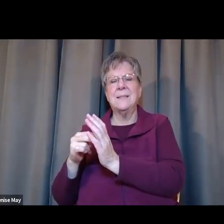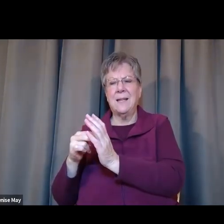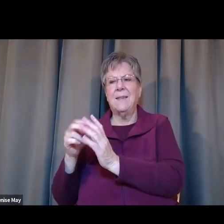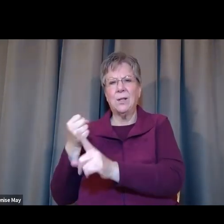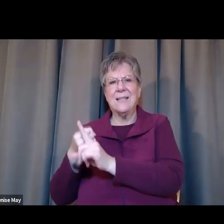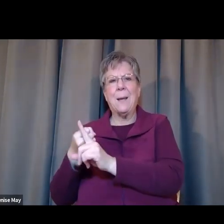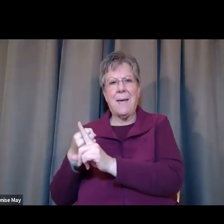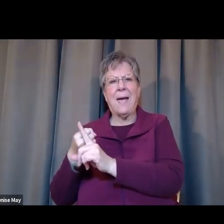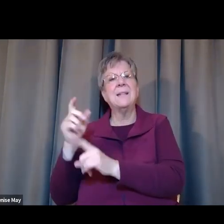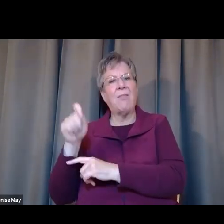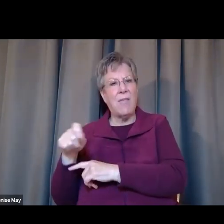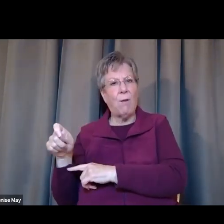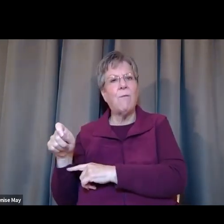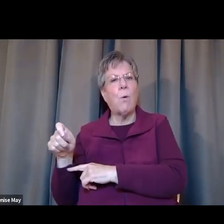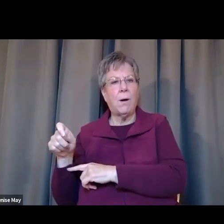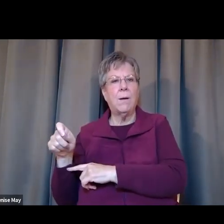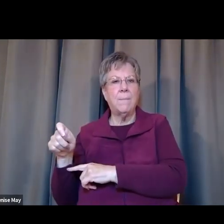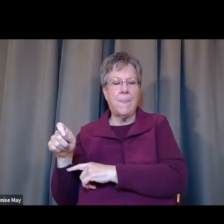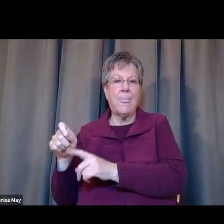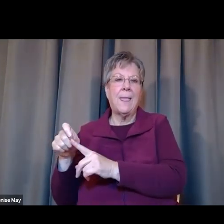therefore, back in the days when we had